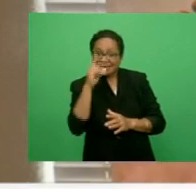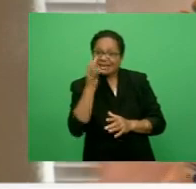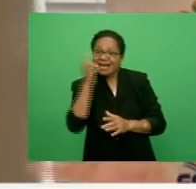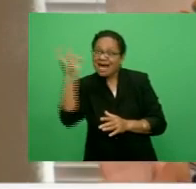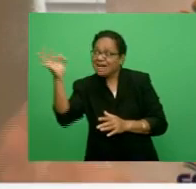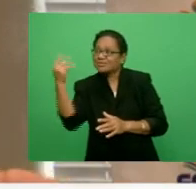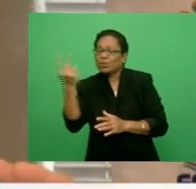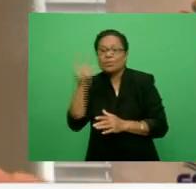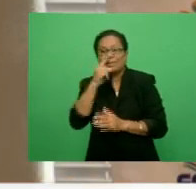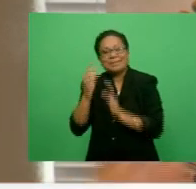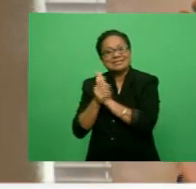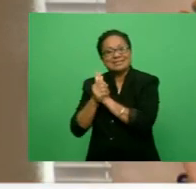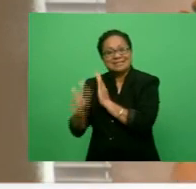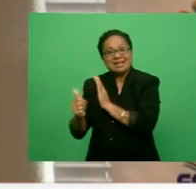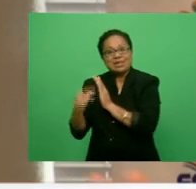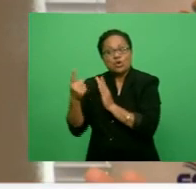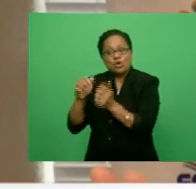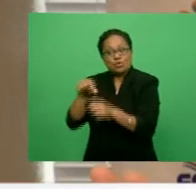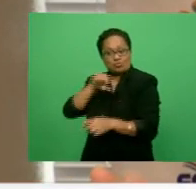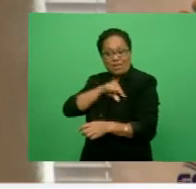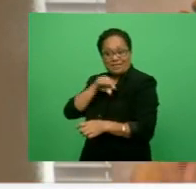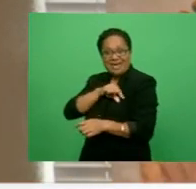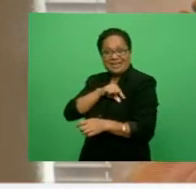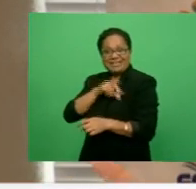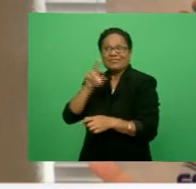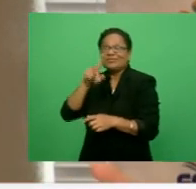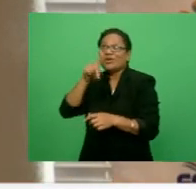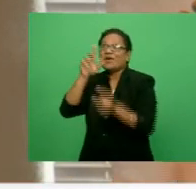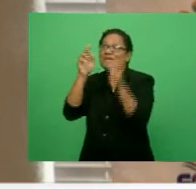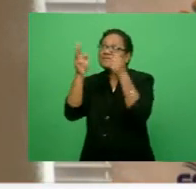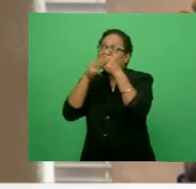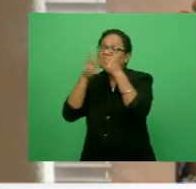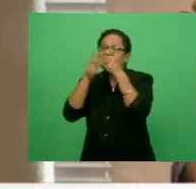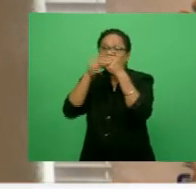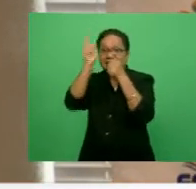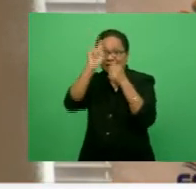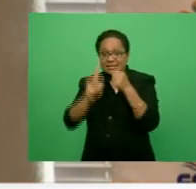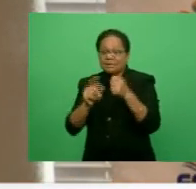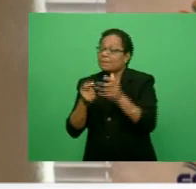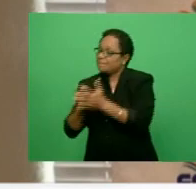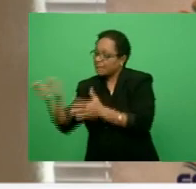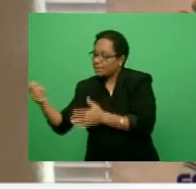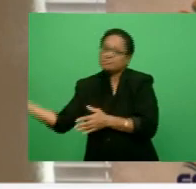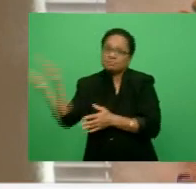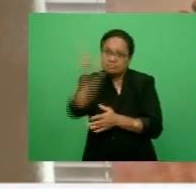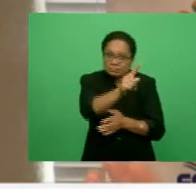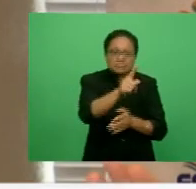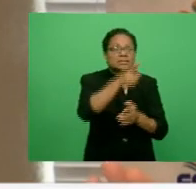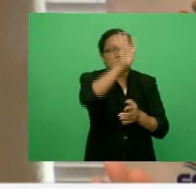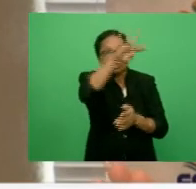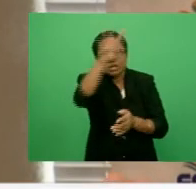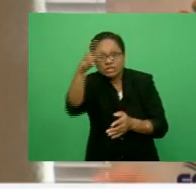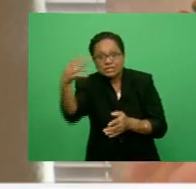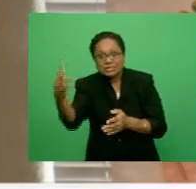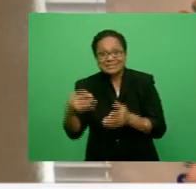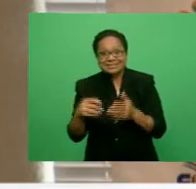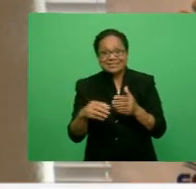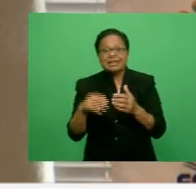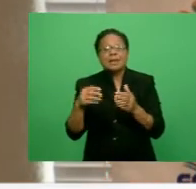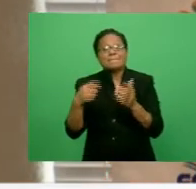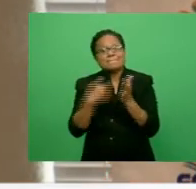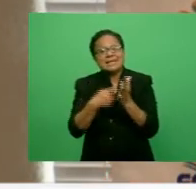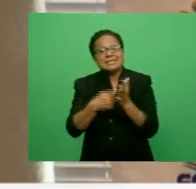of a registered electrical contractor, solve the problem, pay him, and then give the bill to the landlord and tell him this is what I've done.